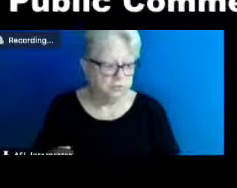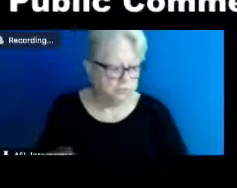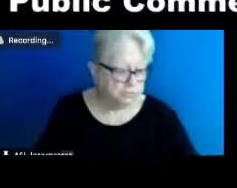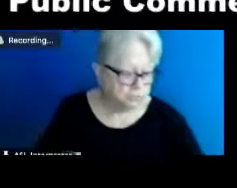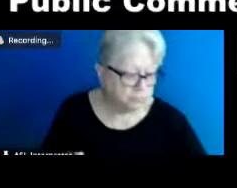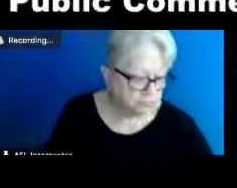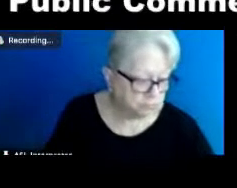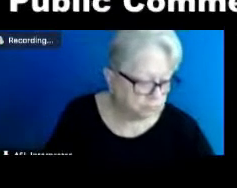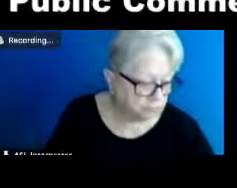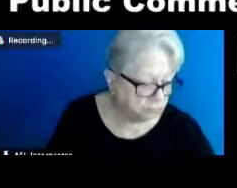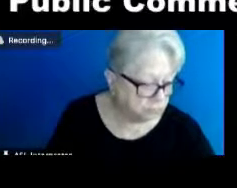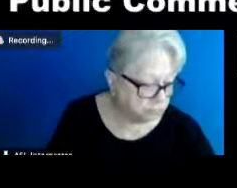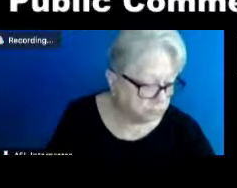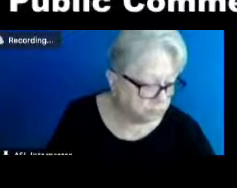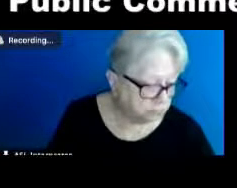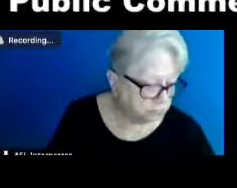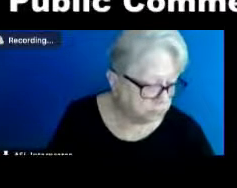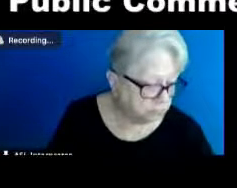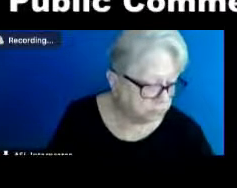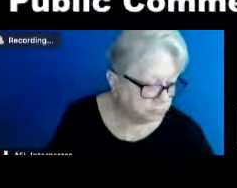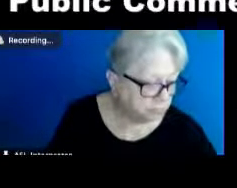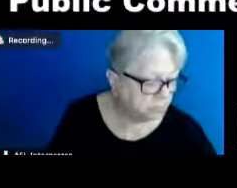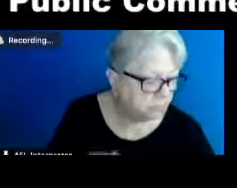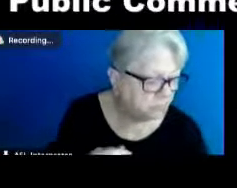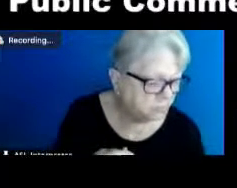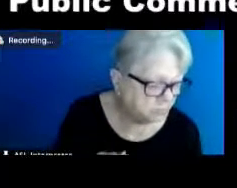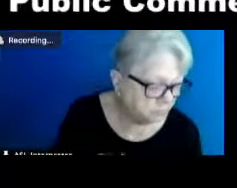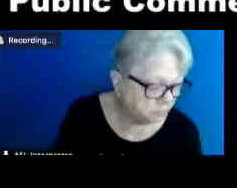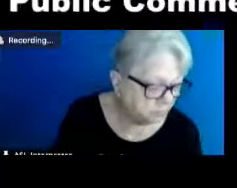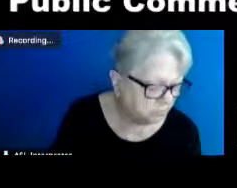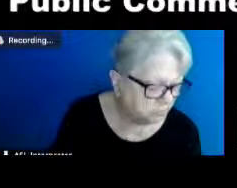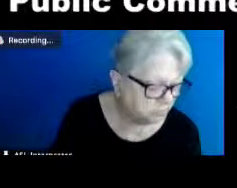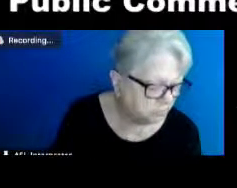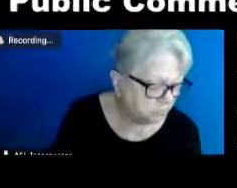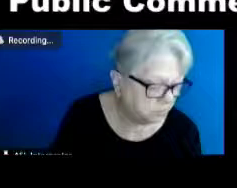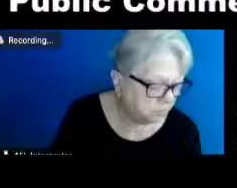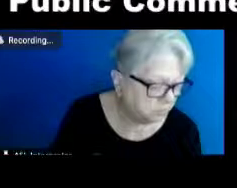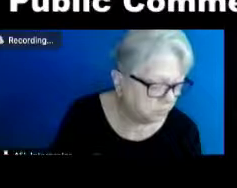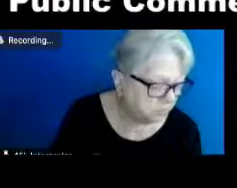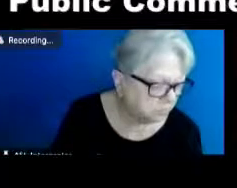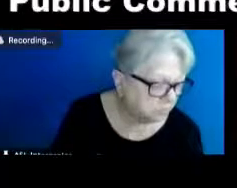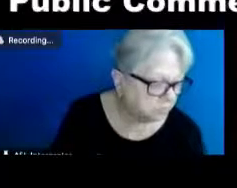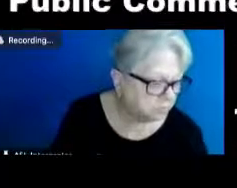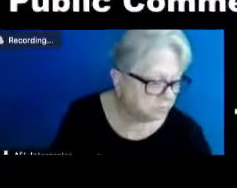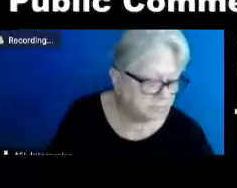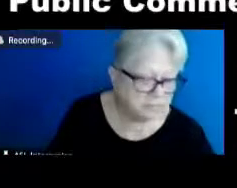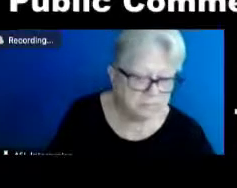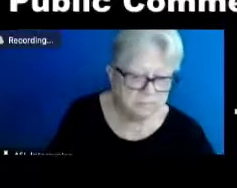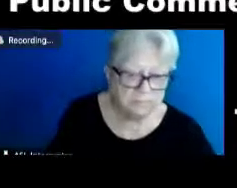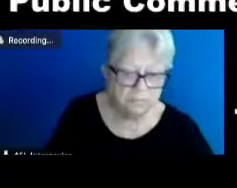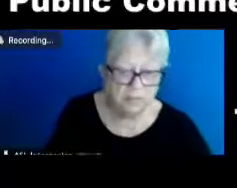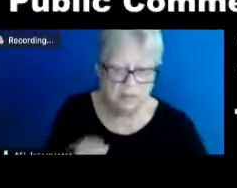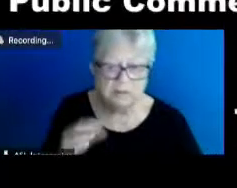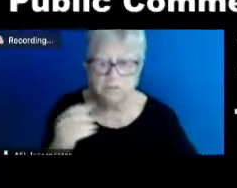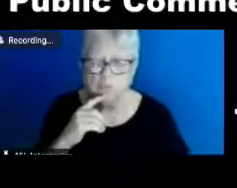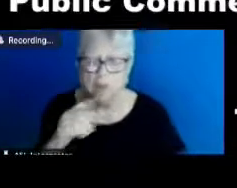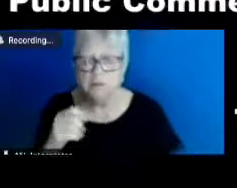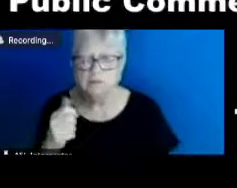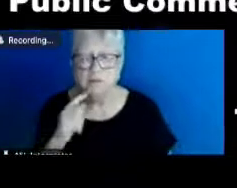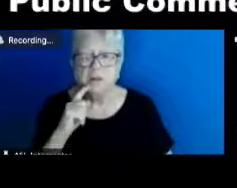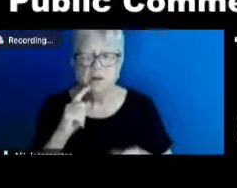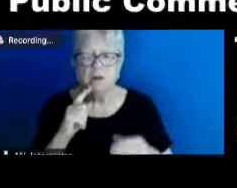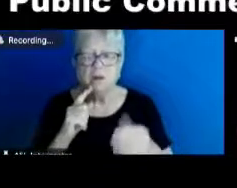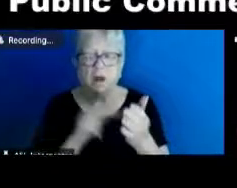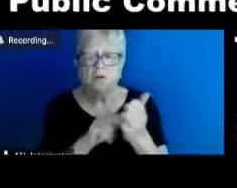regarding Mr. Becker, it seems like it's simply a billing matter then, Yes. treating him as a separate contractor rather than Yes. as a employee of